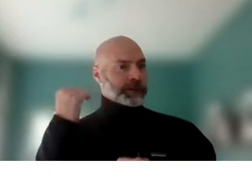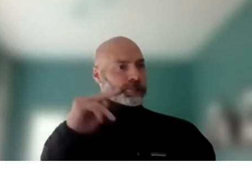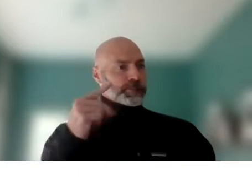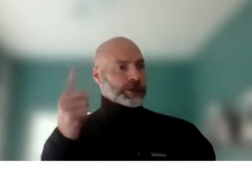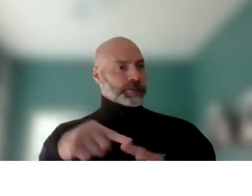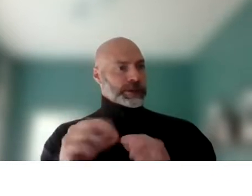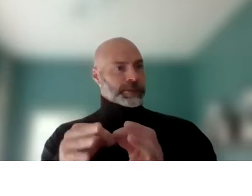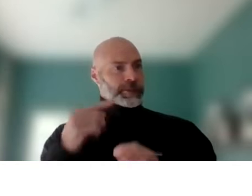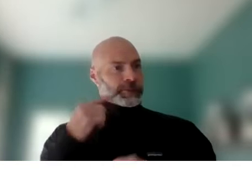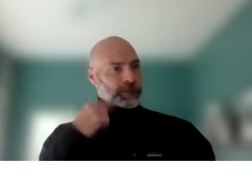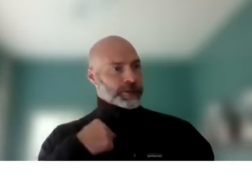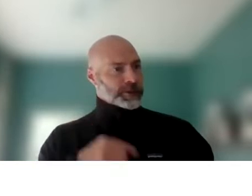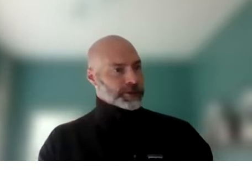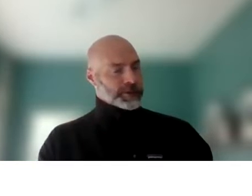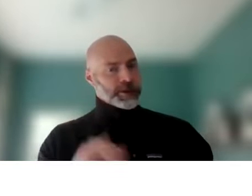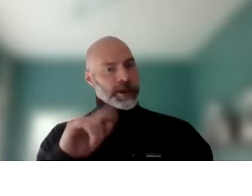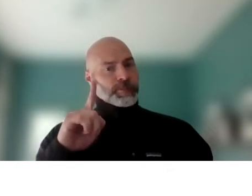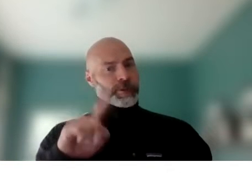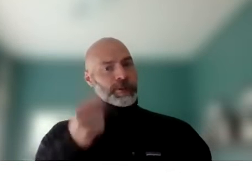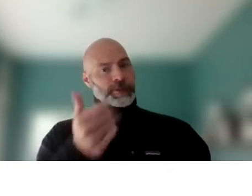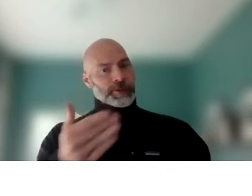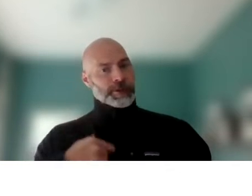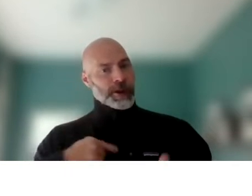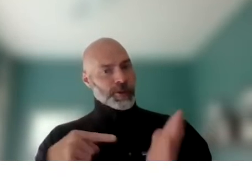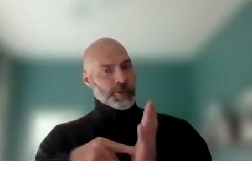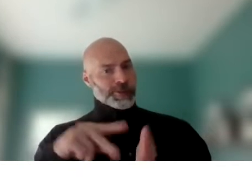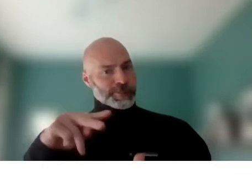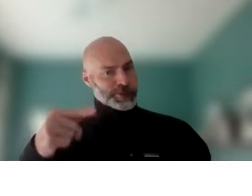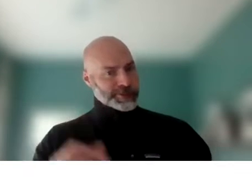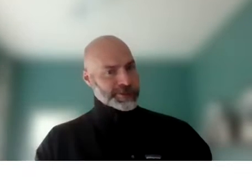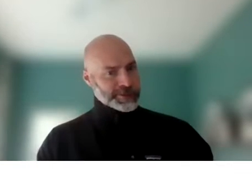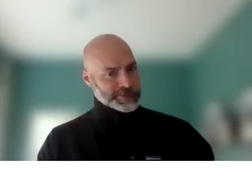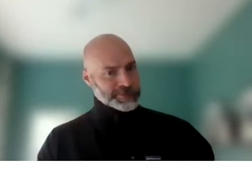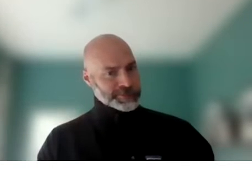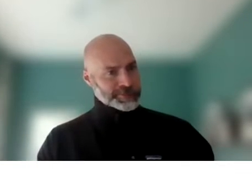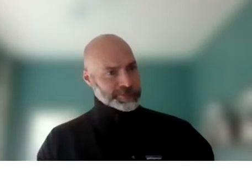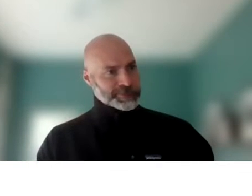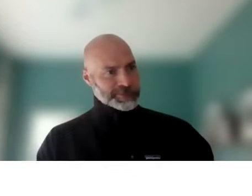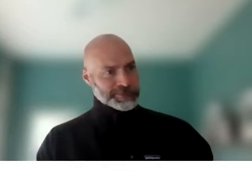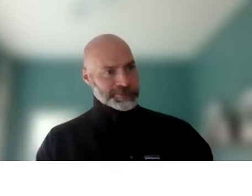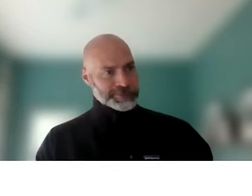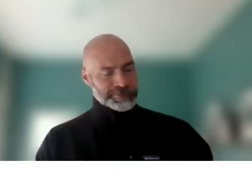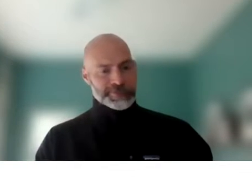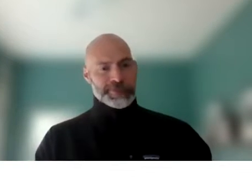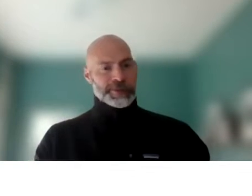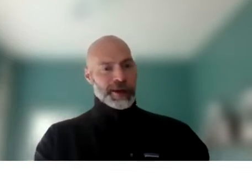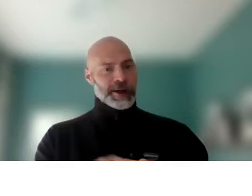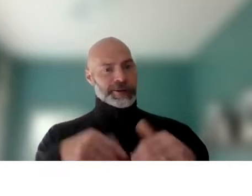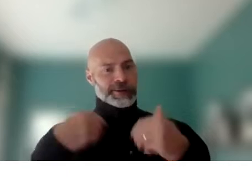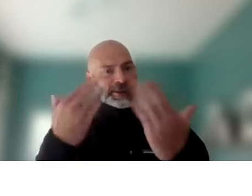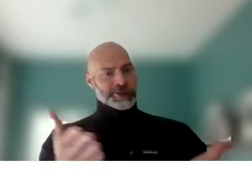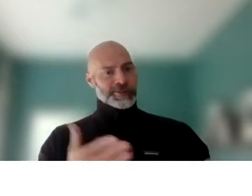language interpreter, and we actually met at P&G a long time ago when she was my interpreter. So that's one thing I owe P&G.